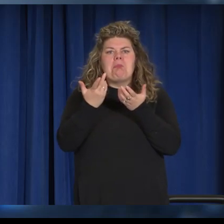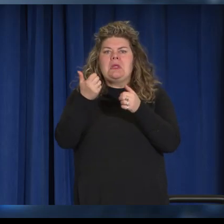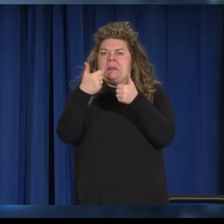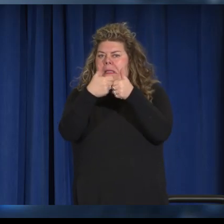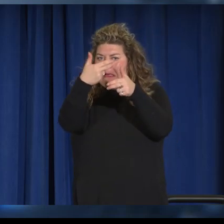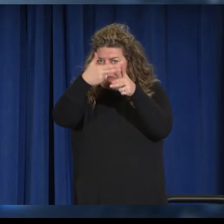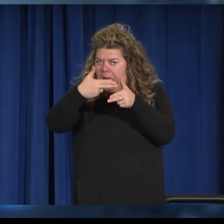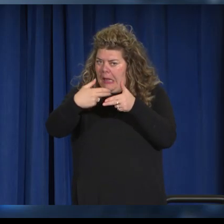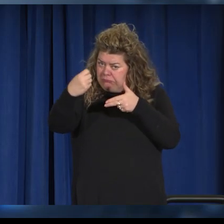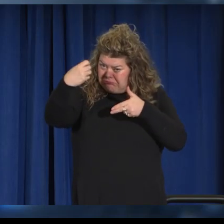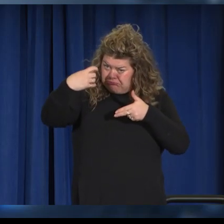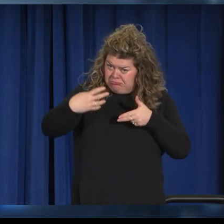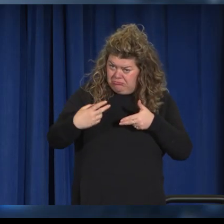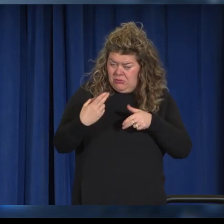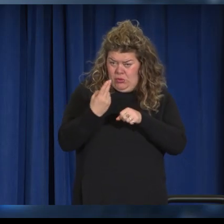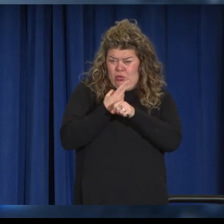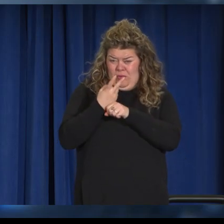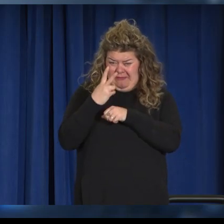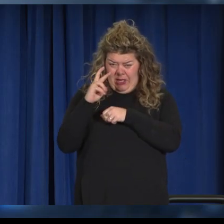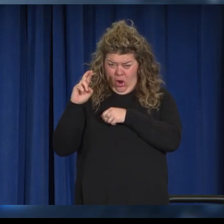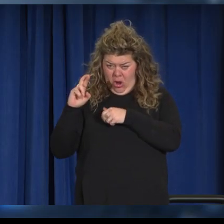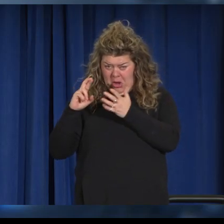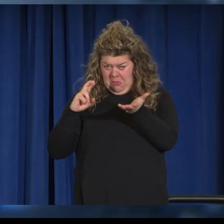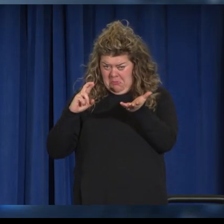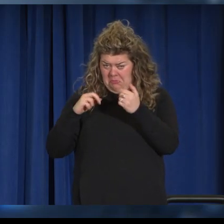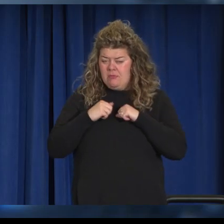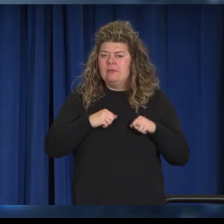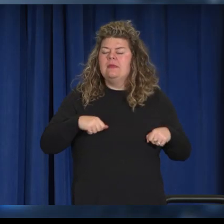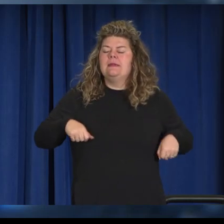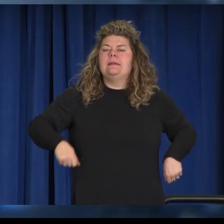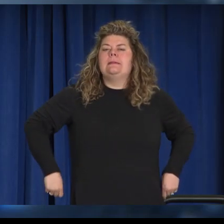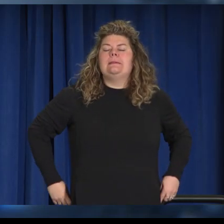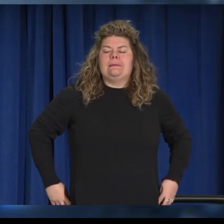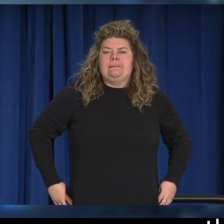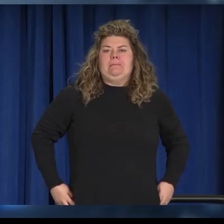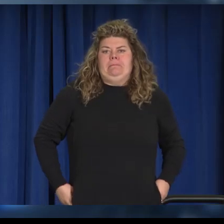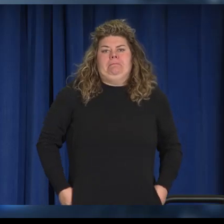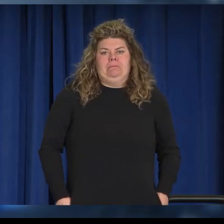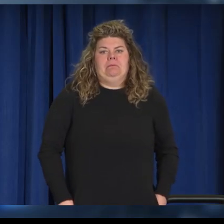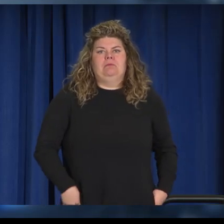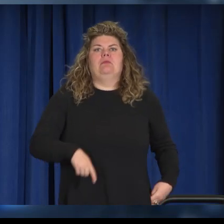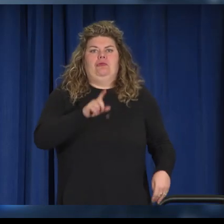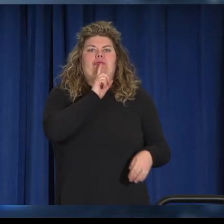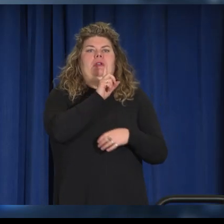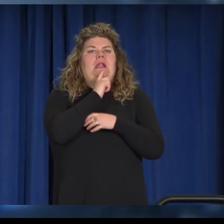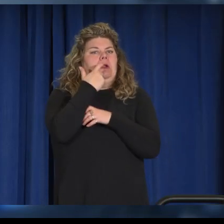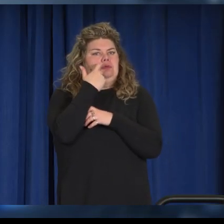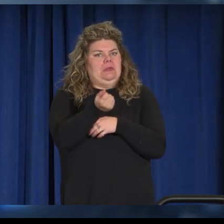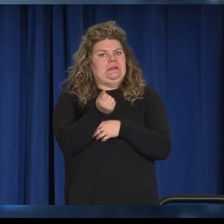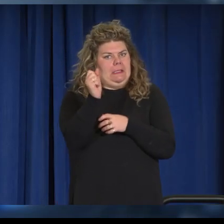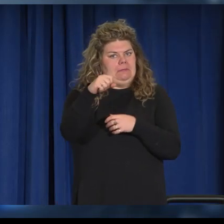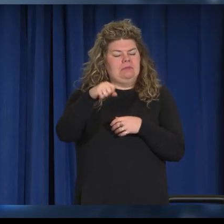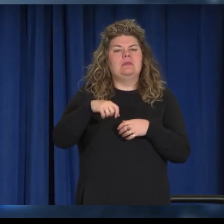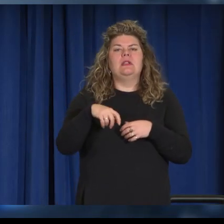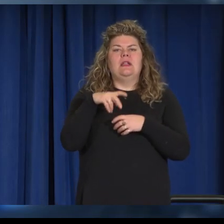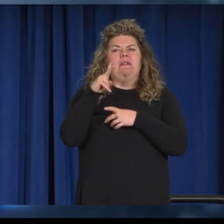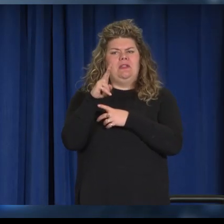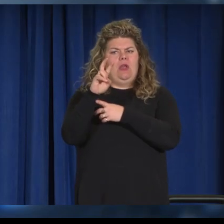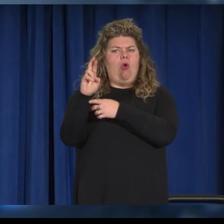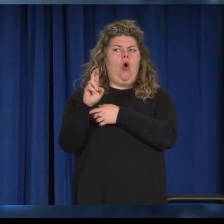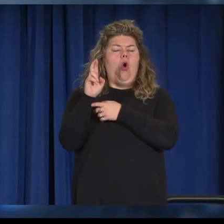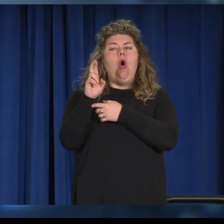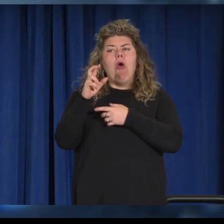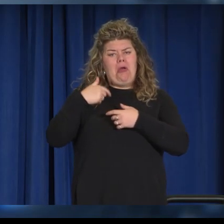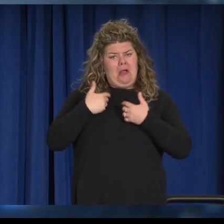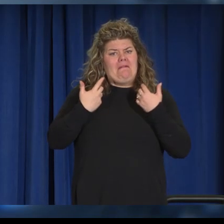we might want to use from that genre. Yeah, it's really interesting. VR is a space that I have